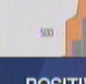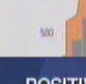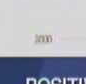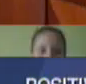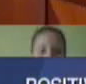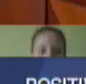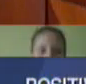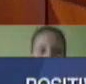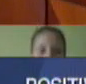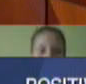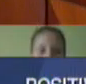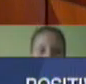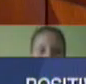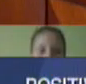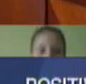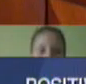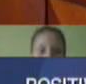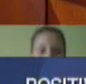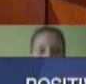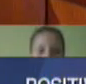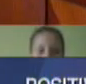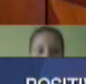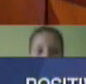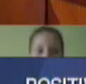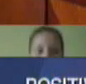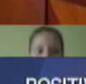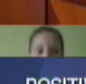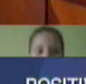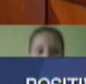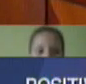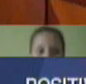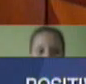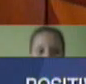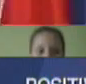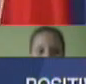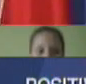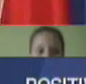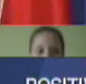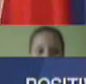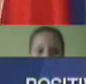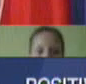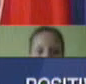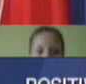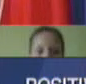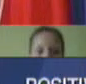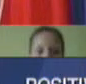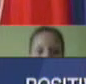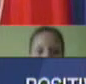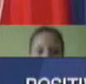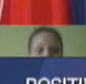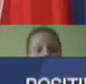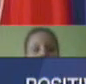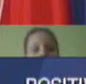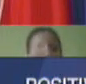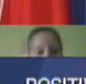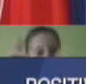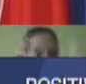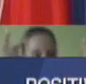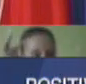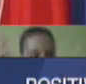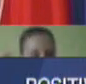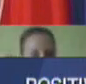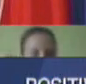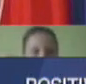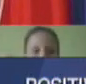effect. Principal Medical Officer of Institutions, Dr. Maryam Abdool-Richards, said the overall occupancy at parallel